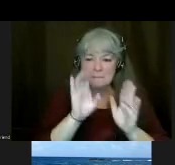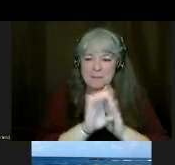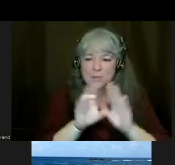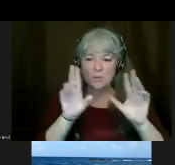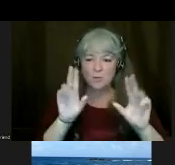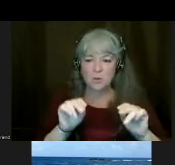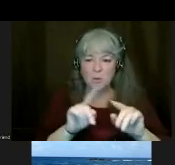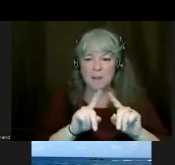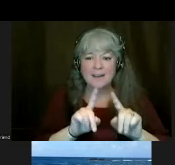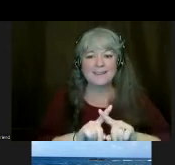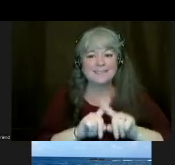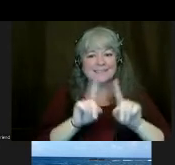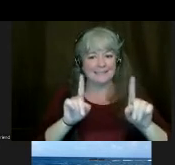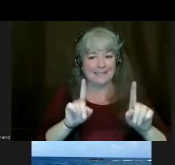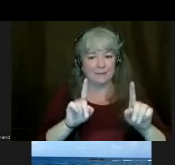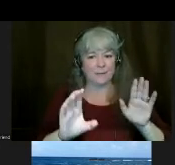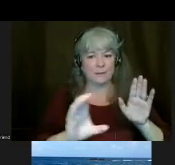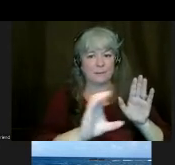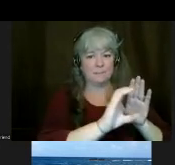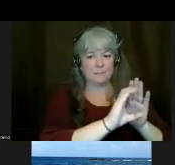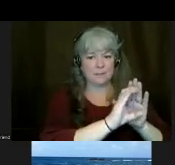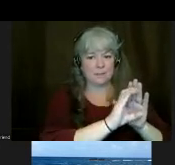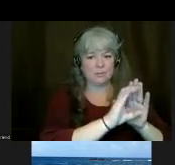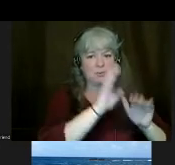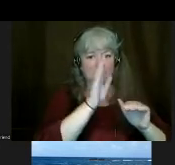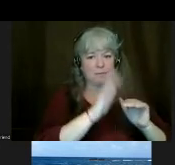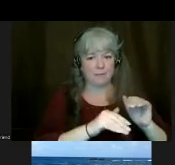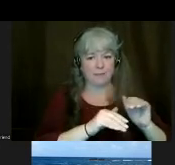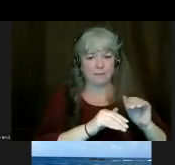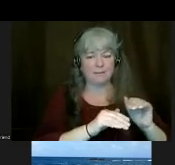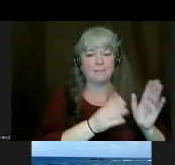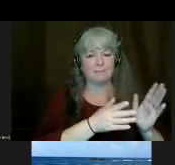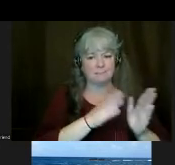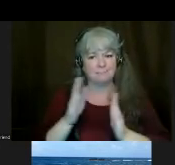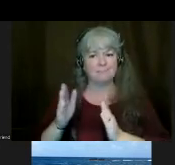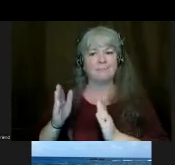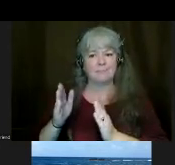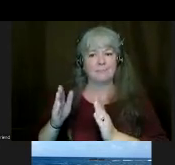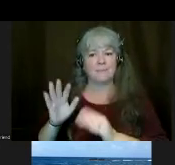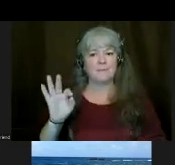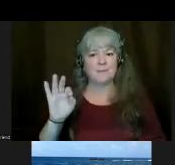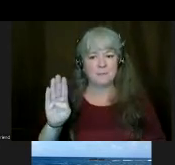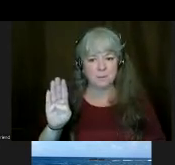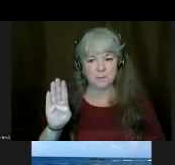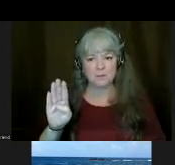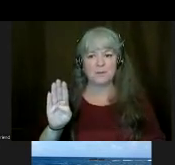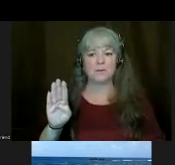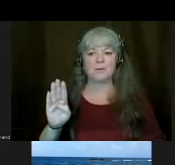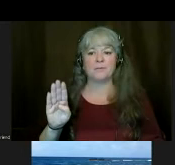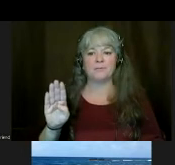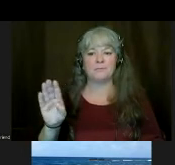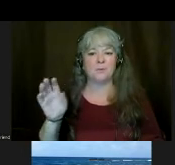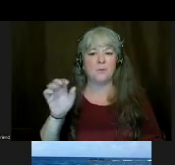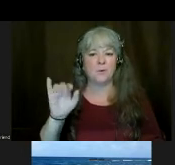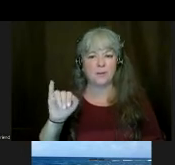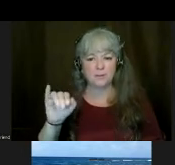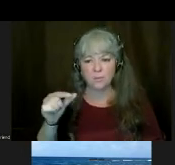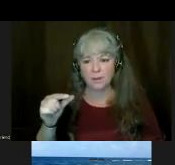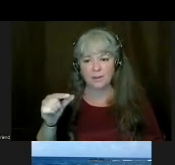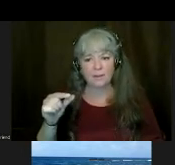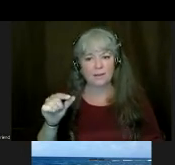a different picture than you would on your Facebook or